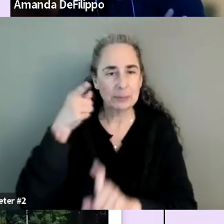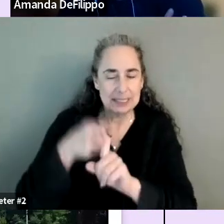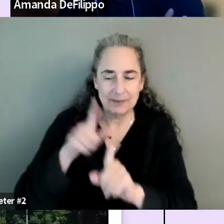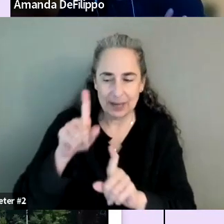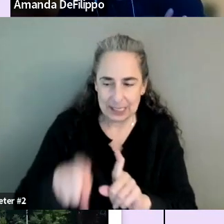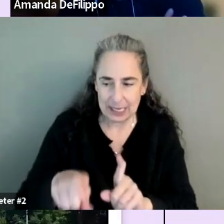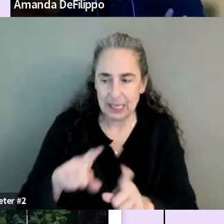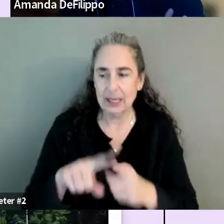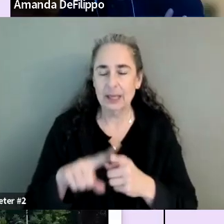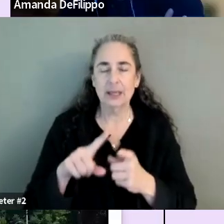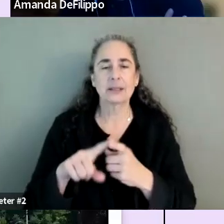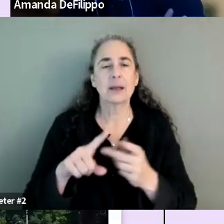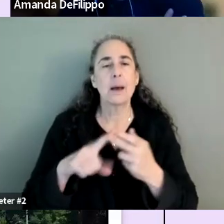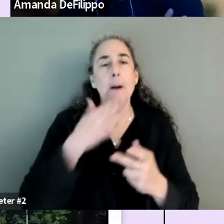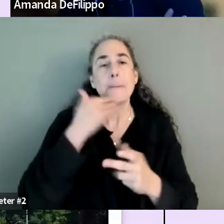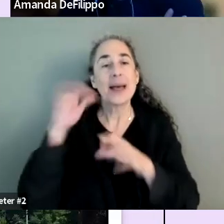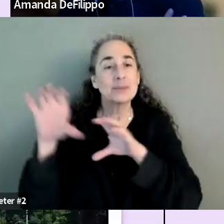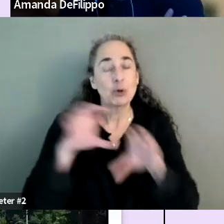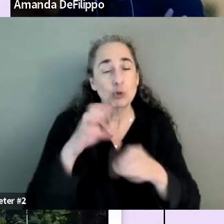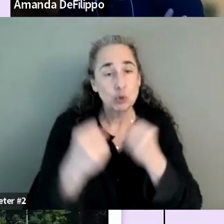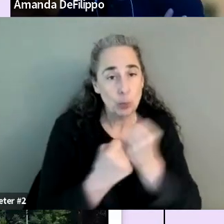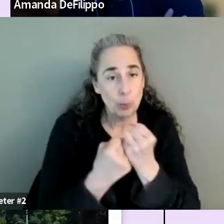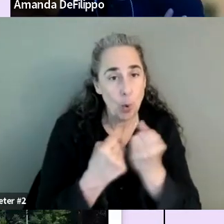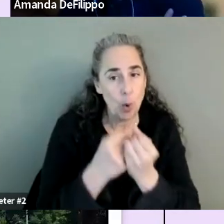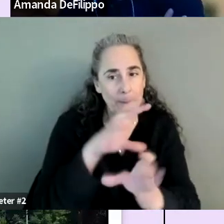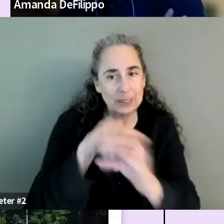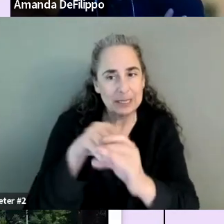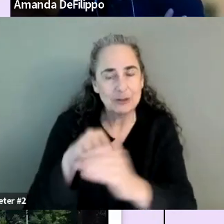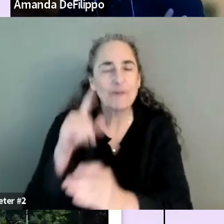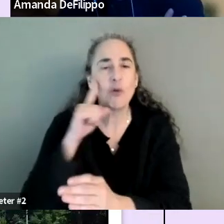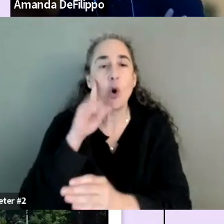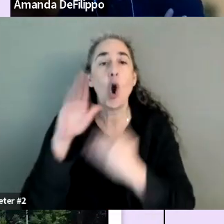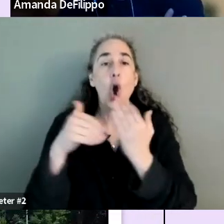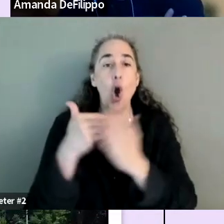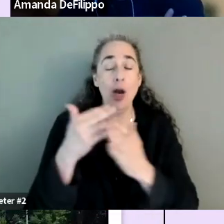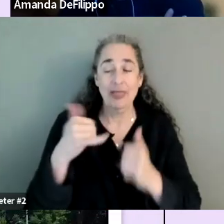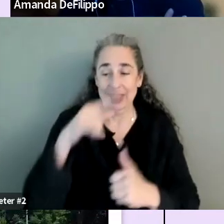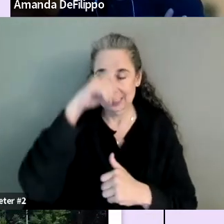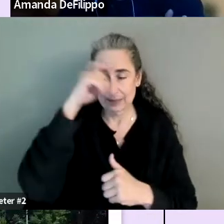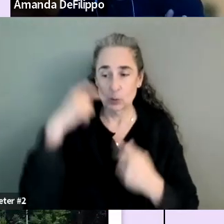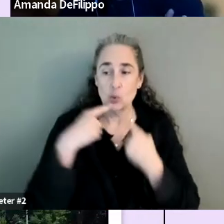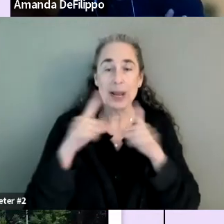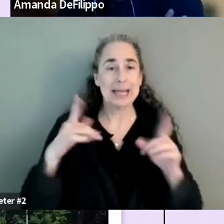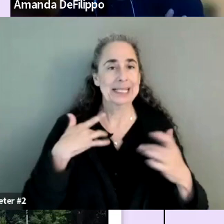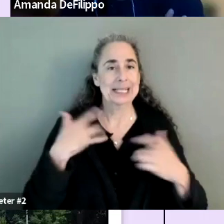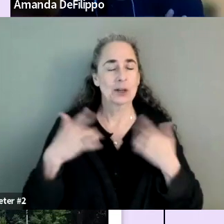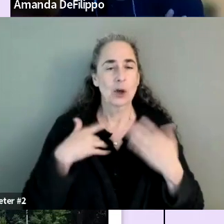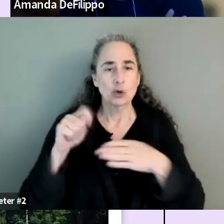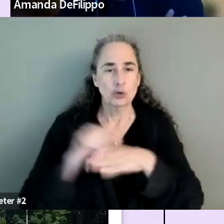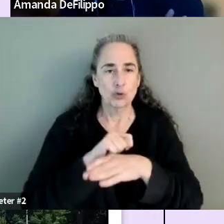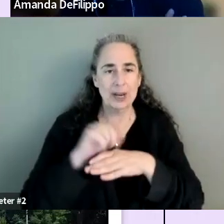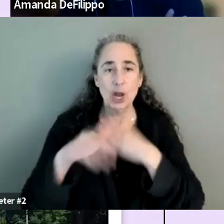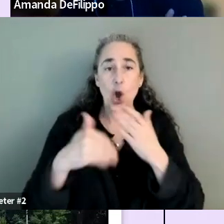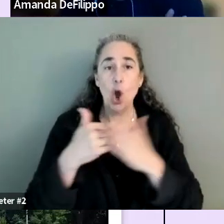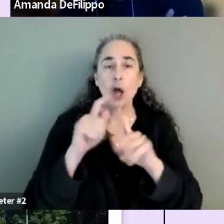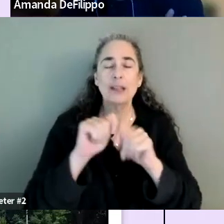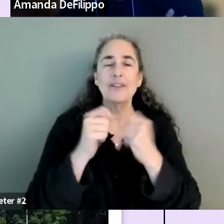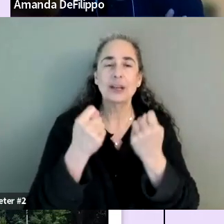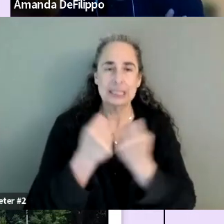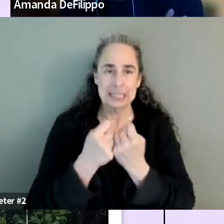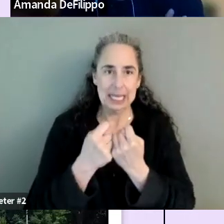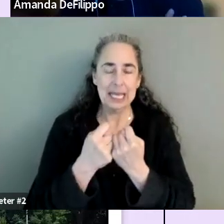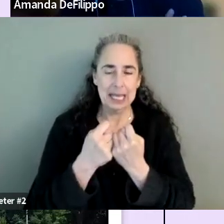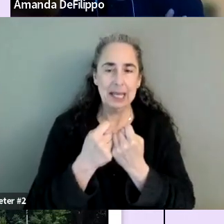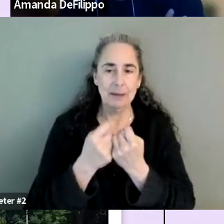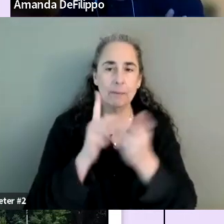to support participation for all. This summer, I'm excited to announce that we are training all of our TeenWorks that are working